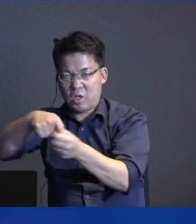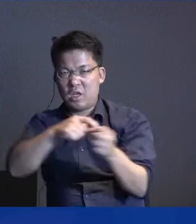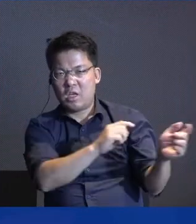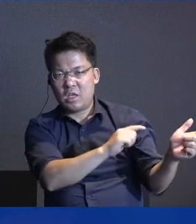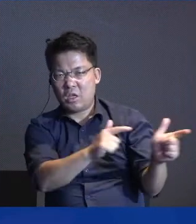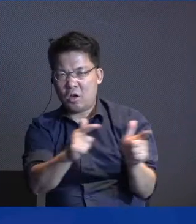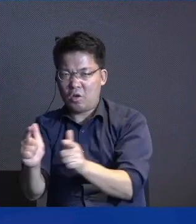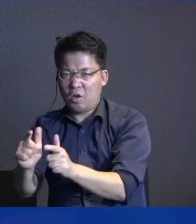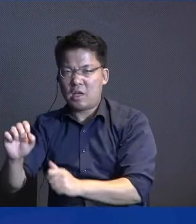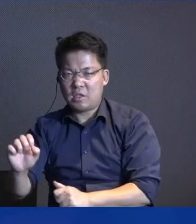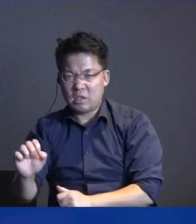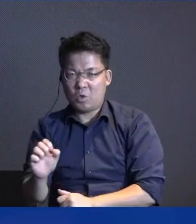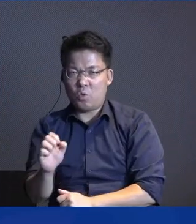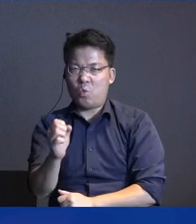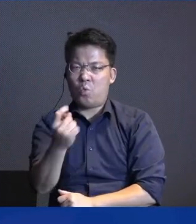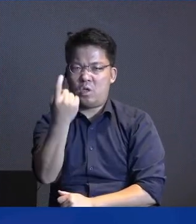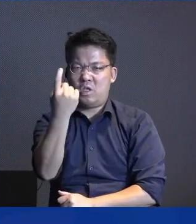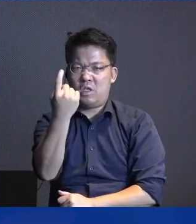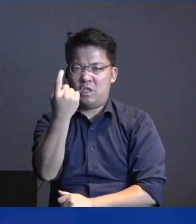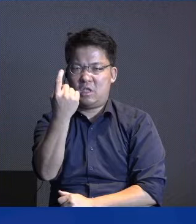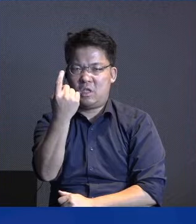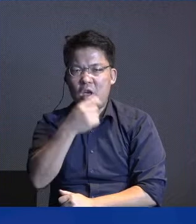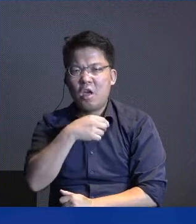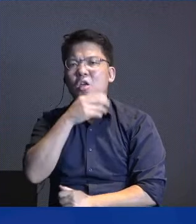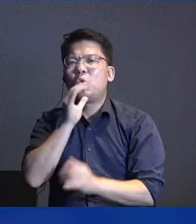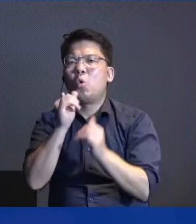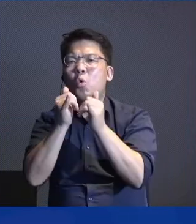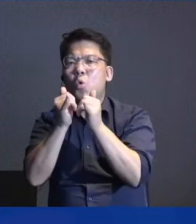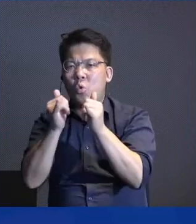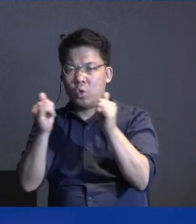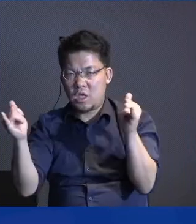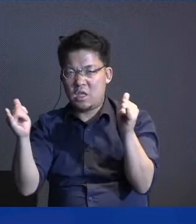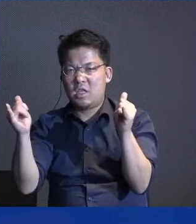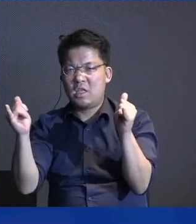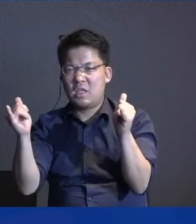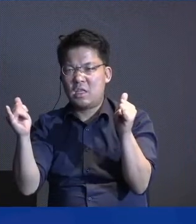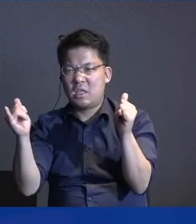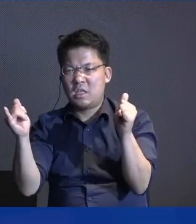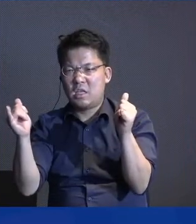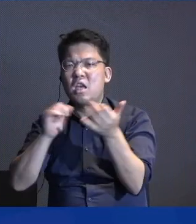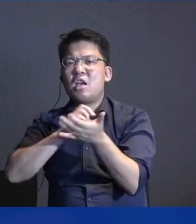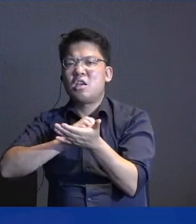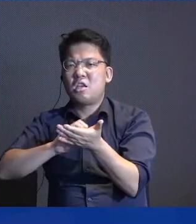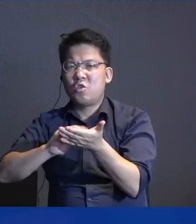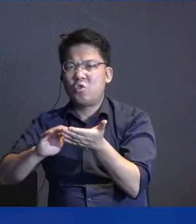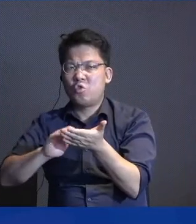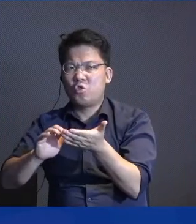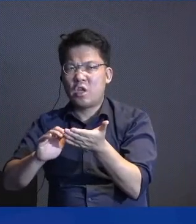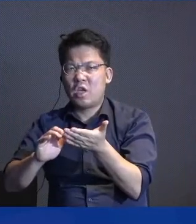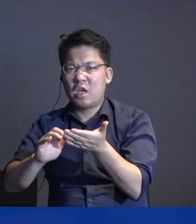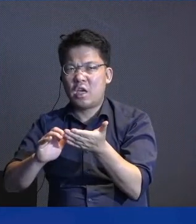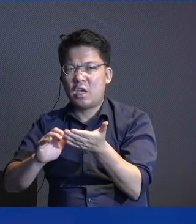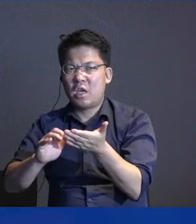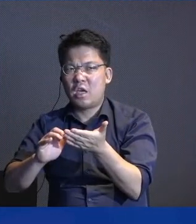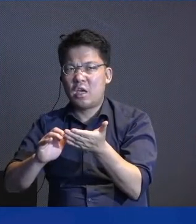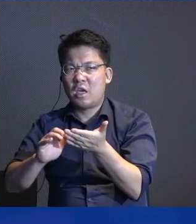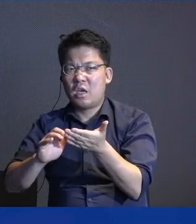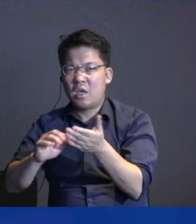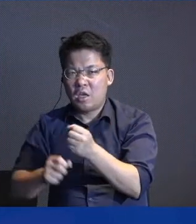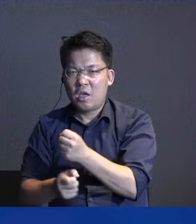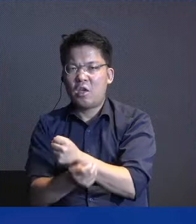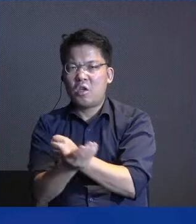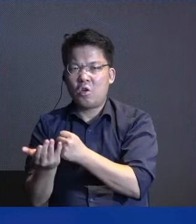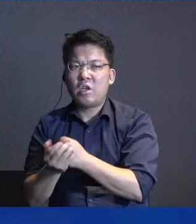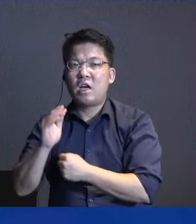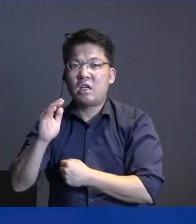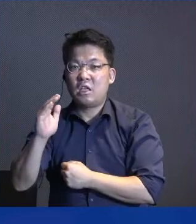an opportunity to answer what explains such a variation and to better understand how older adults are able